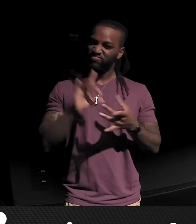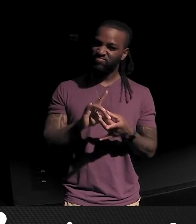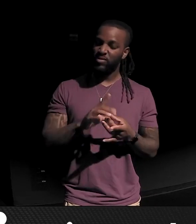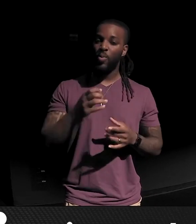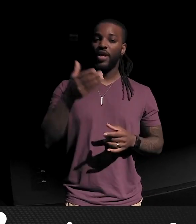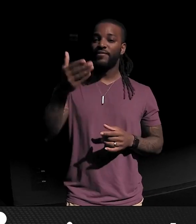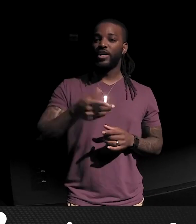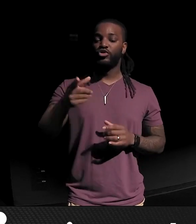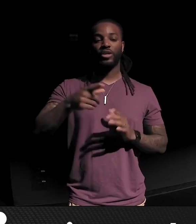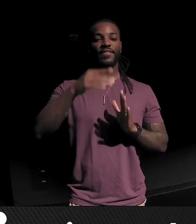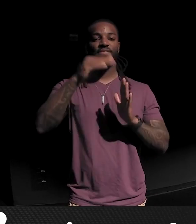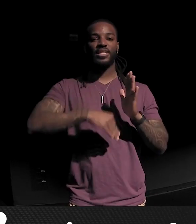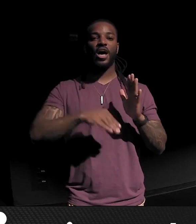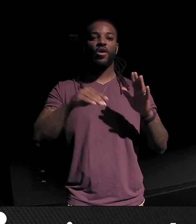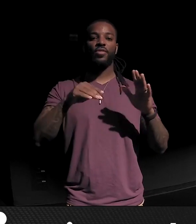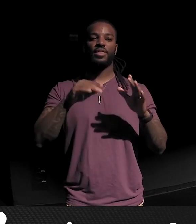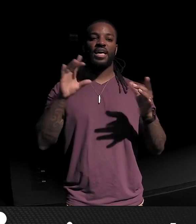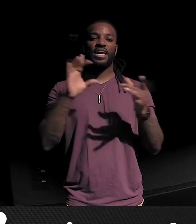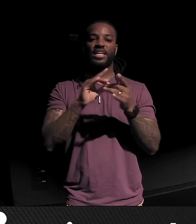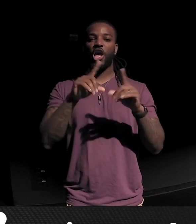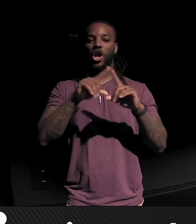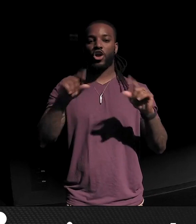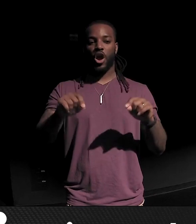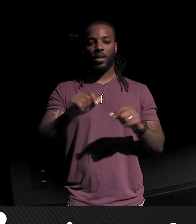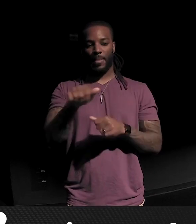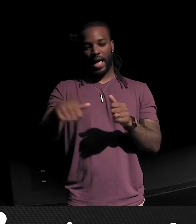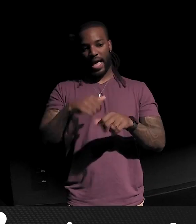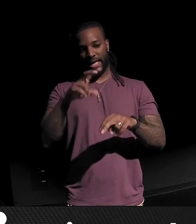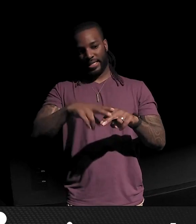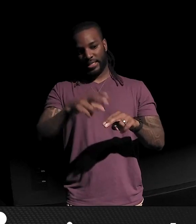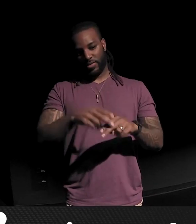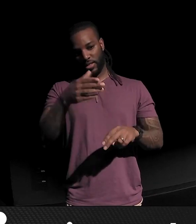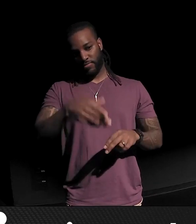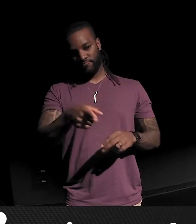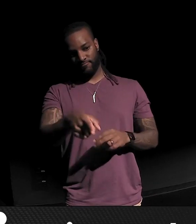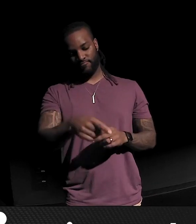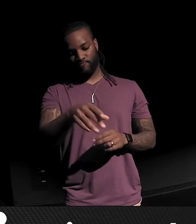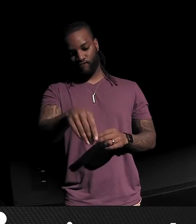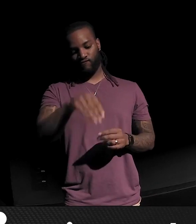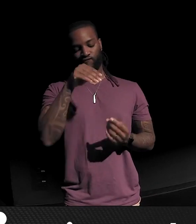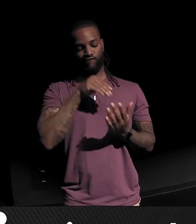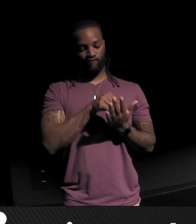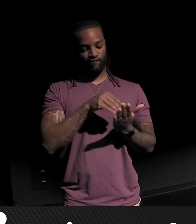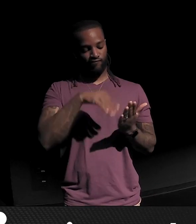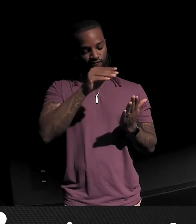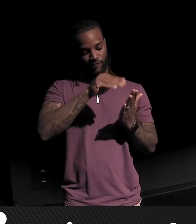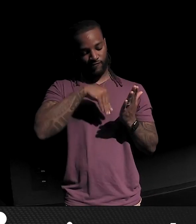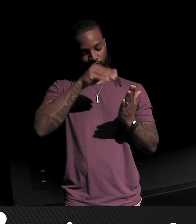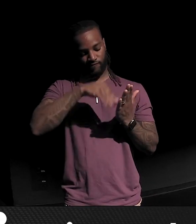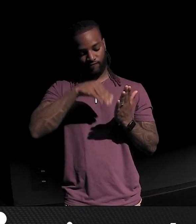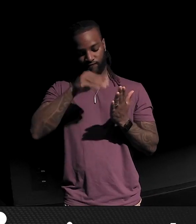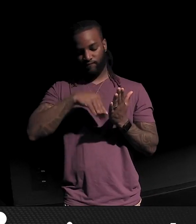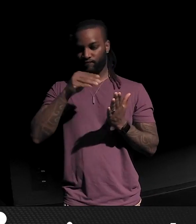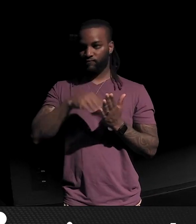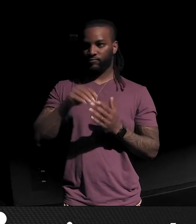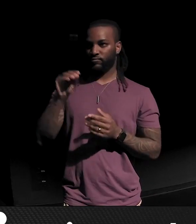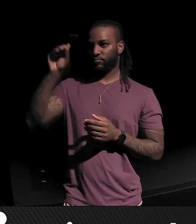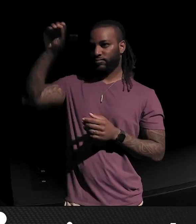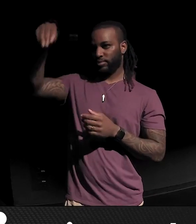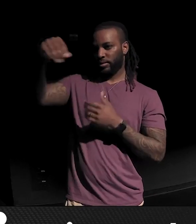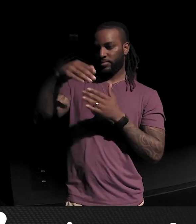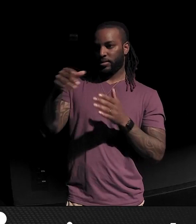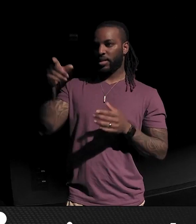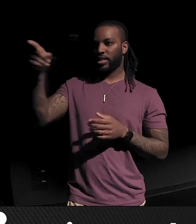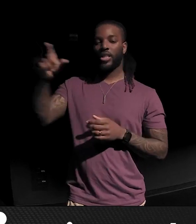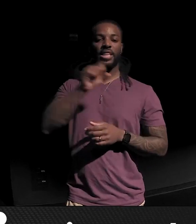out the Connect card. It's in the seat back right in front of you. If you fill that out and take that to the Welcome Center in the atrium, there are staff